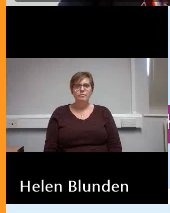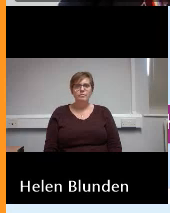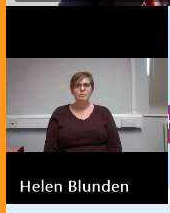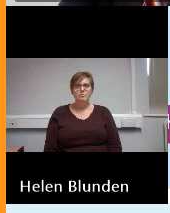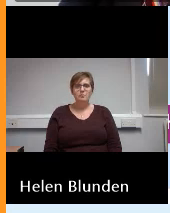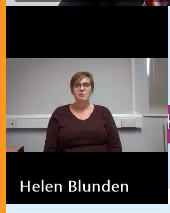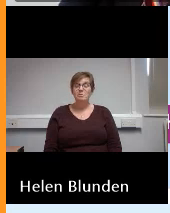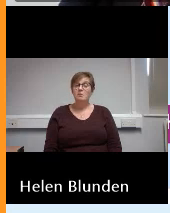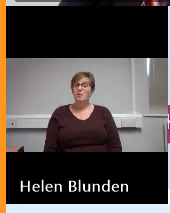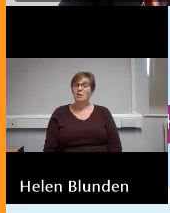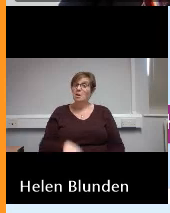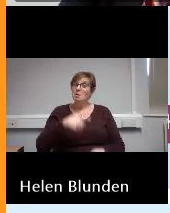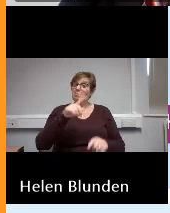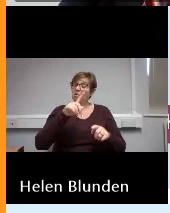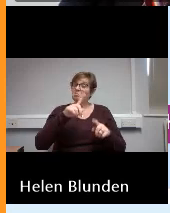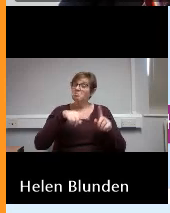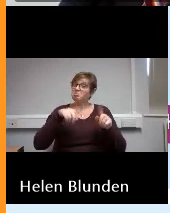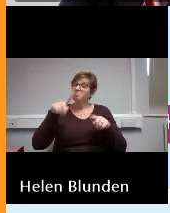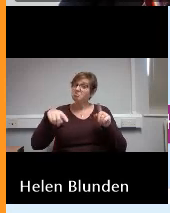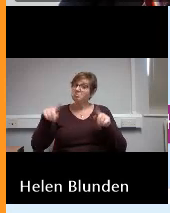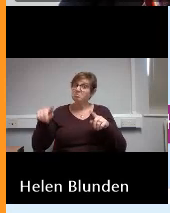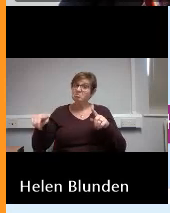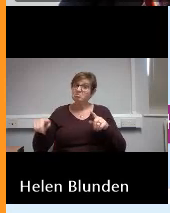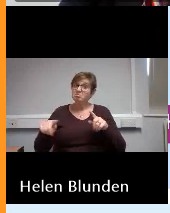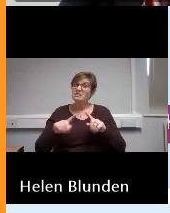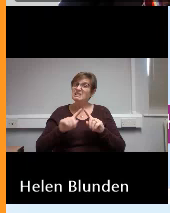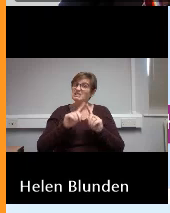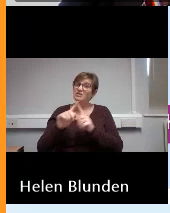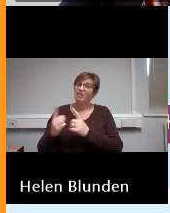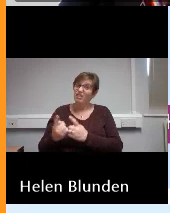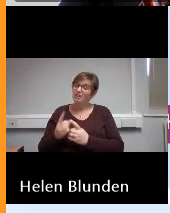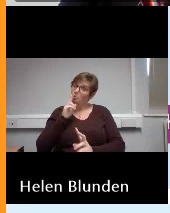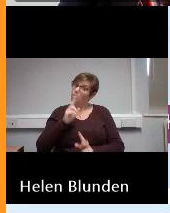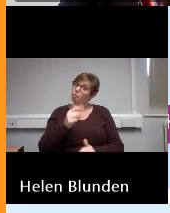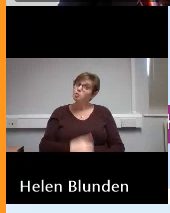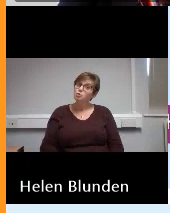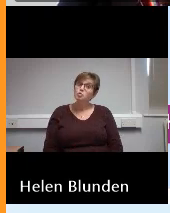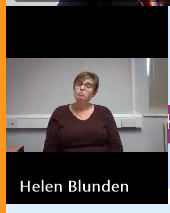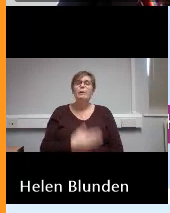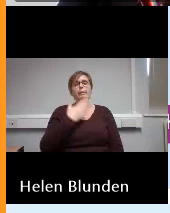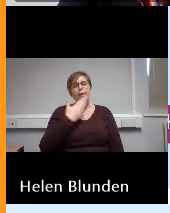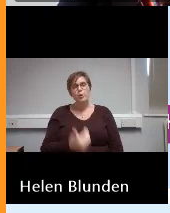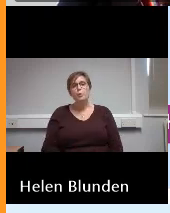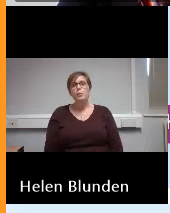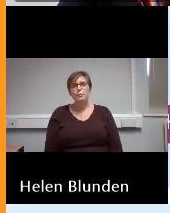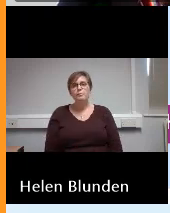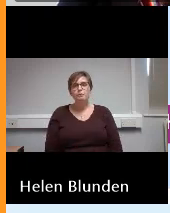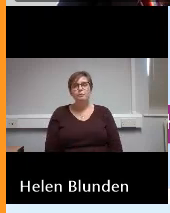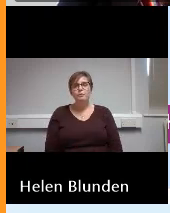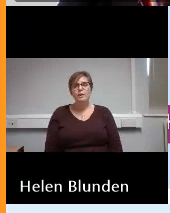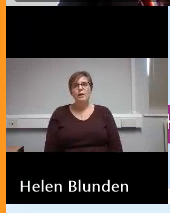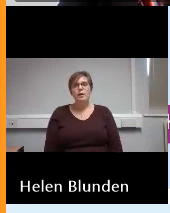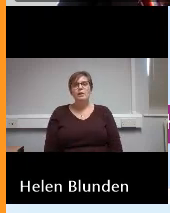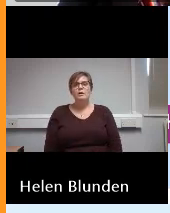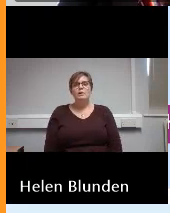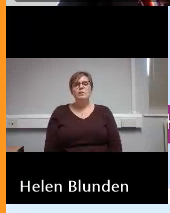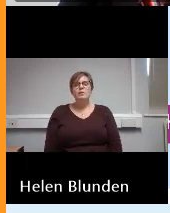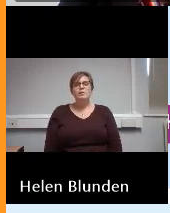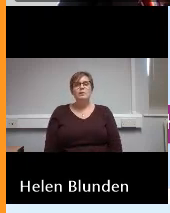So we've got quite a few entries on there. That looks good. Thank you. So if we just move